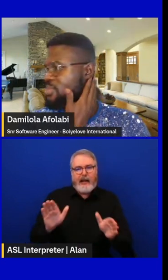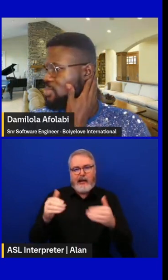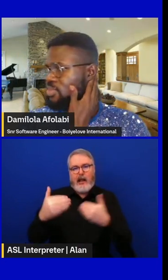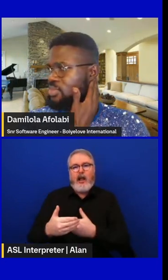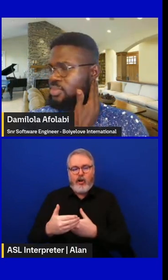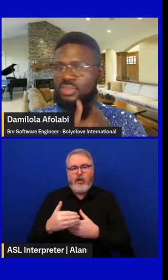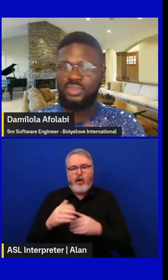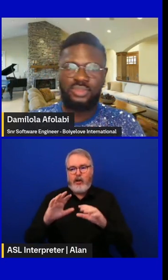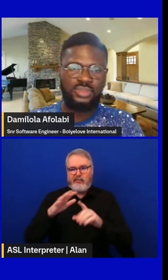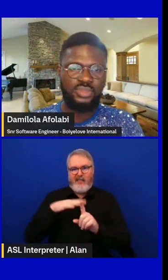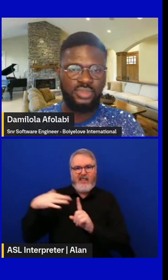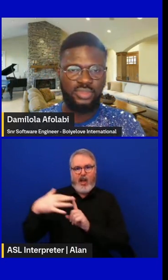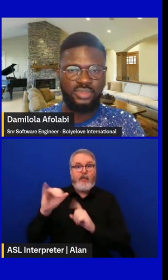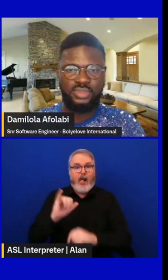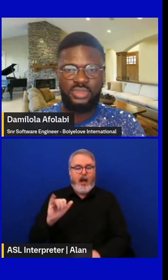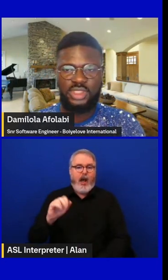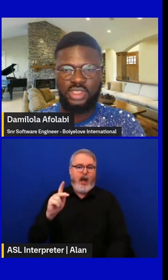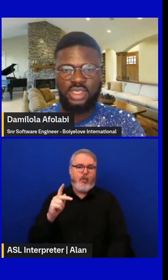Kubernetes.